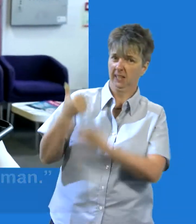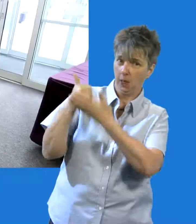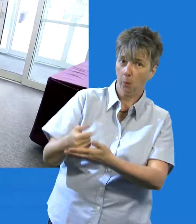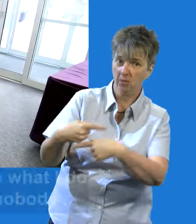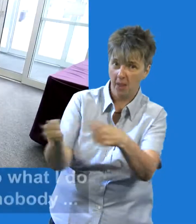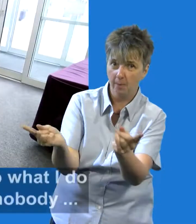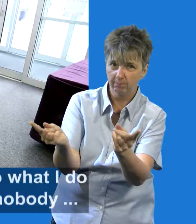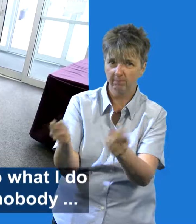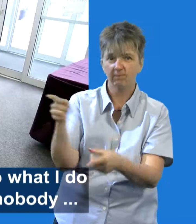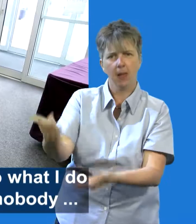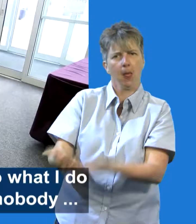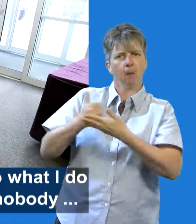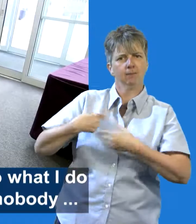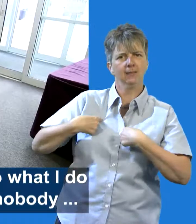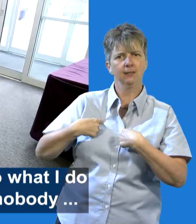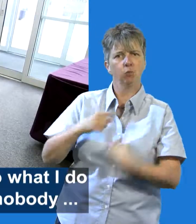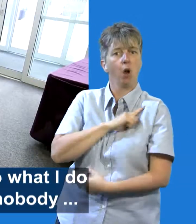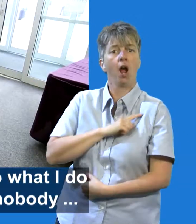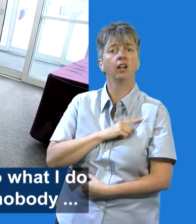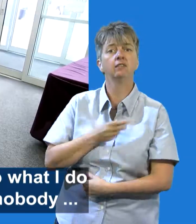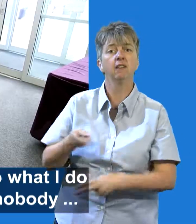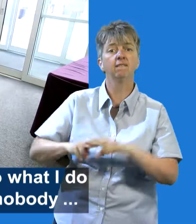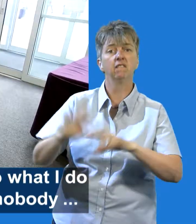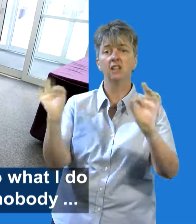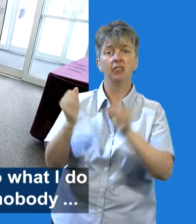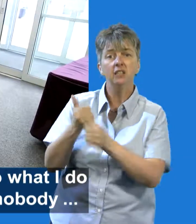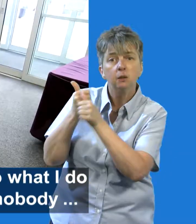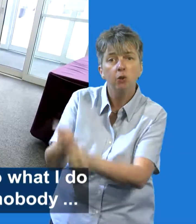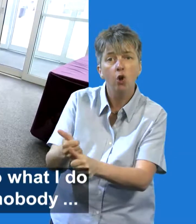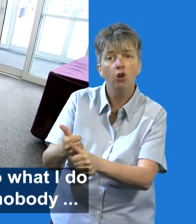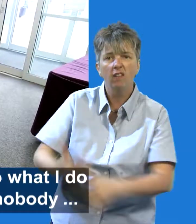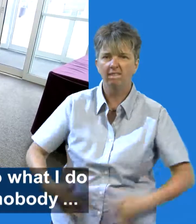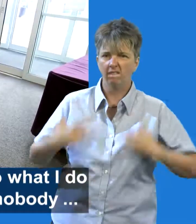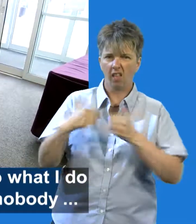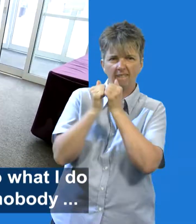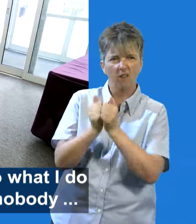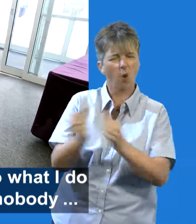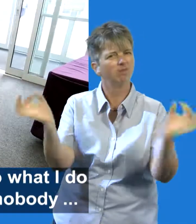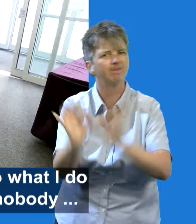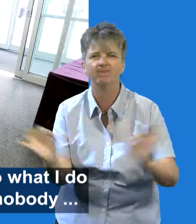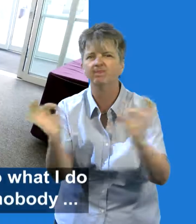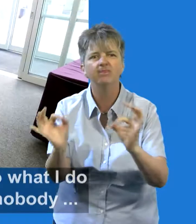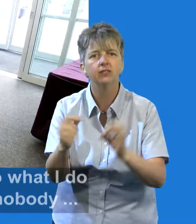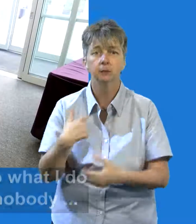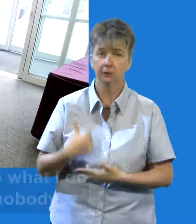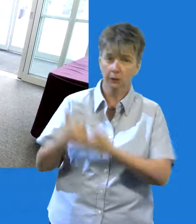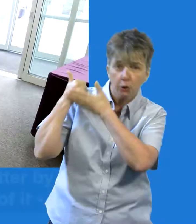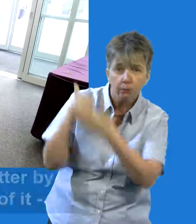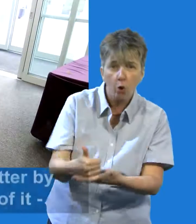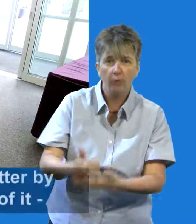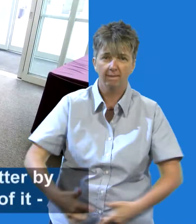time, young man. They help me. Because if I didn't do what I do, what would I do? Nothing. I'd be